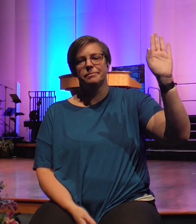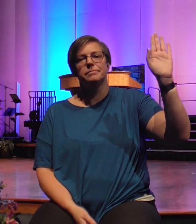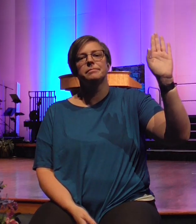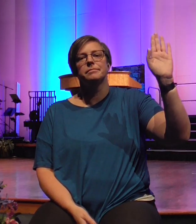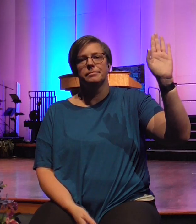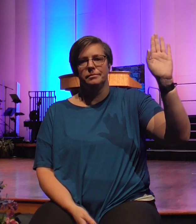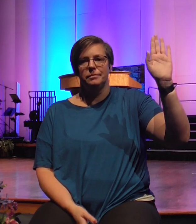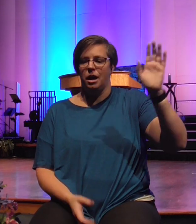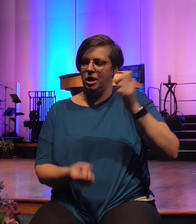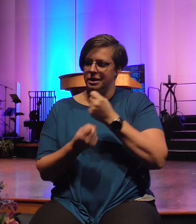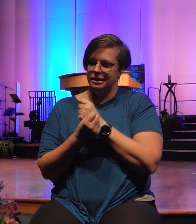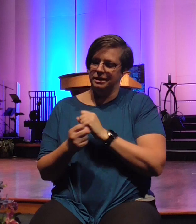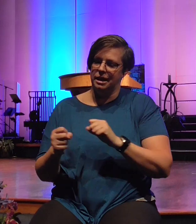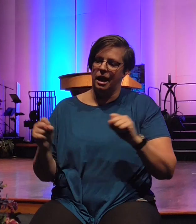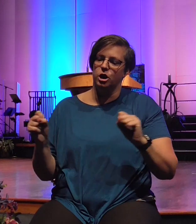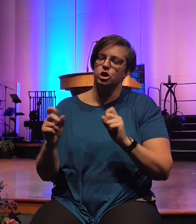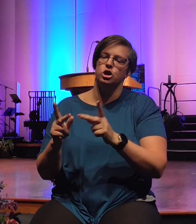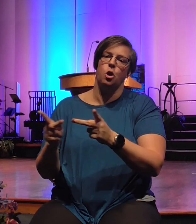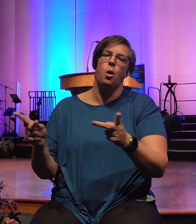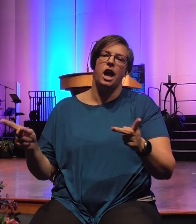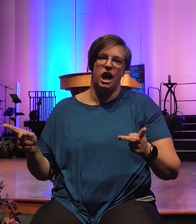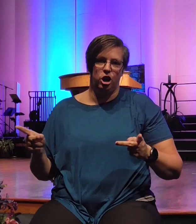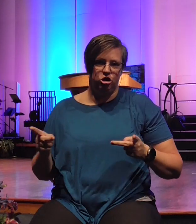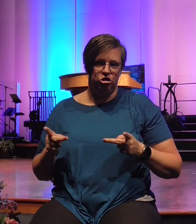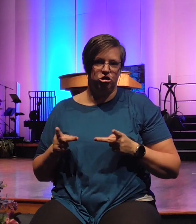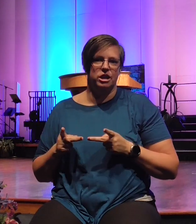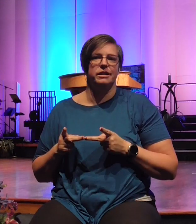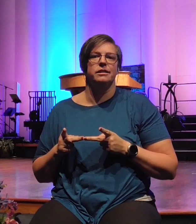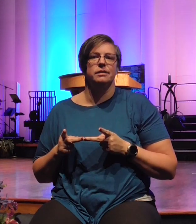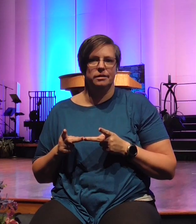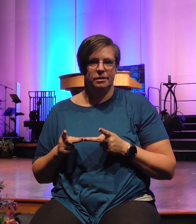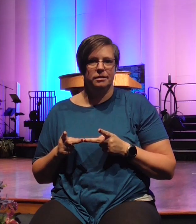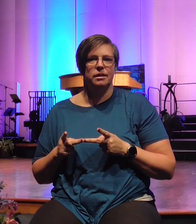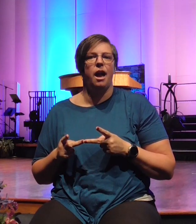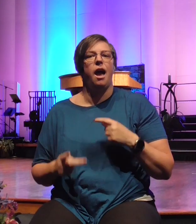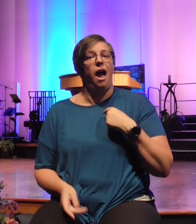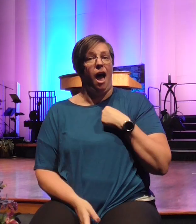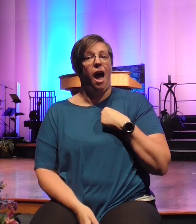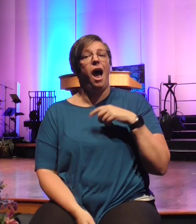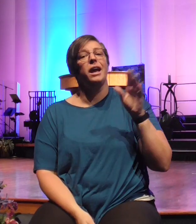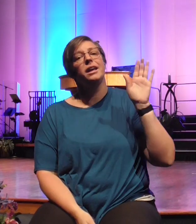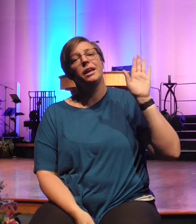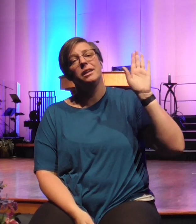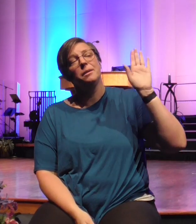sanctuary. Oh, I am